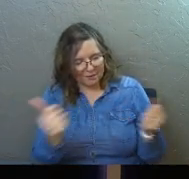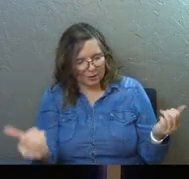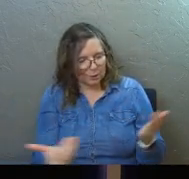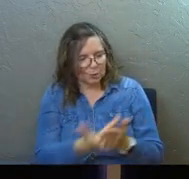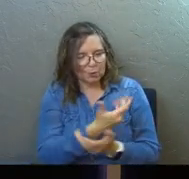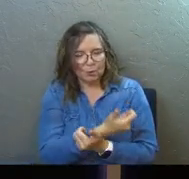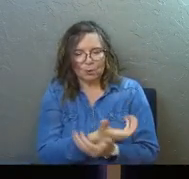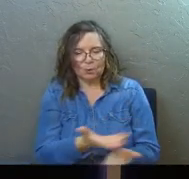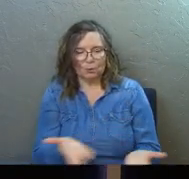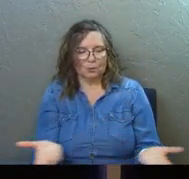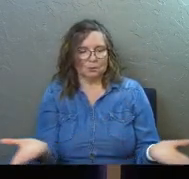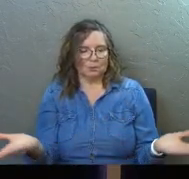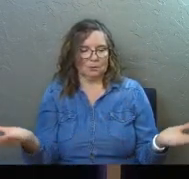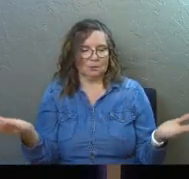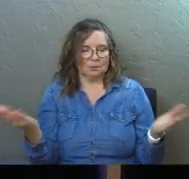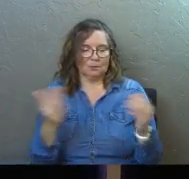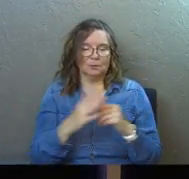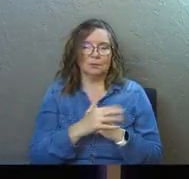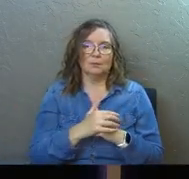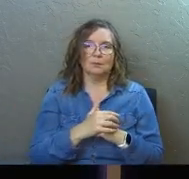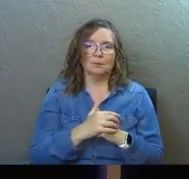new.